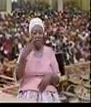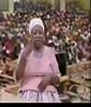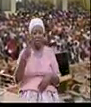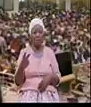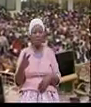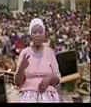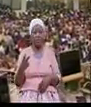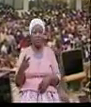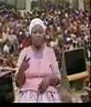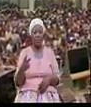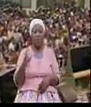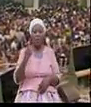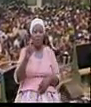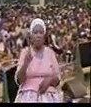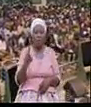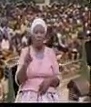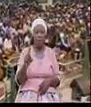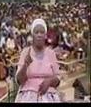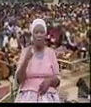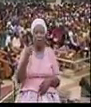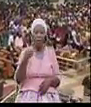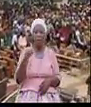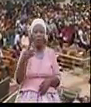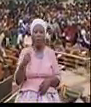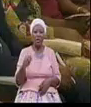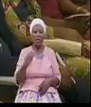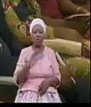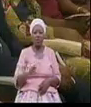behold, one of the